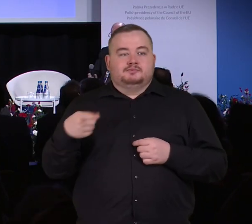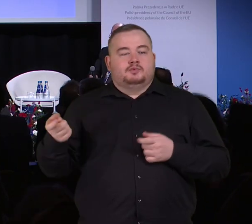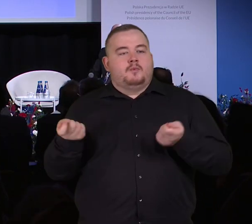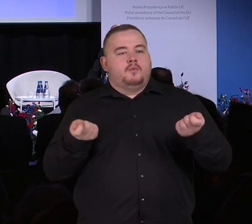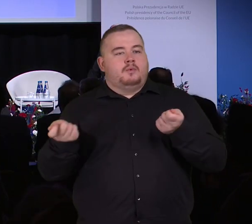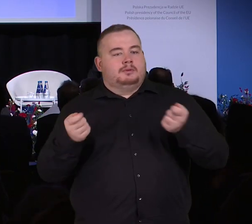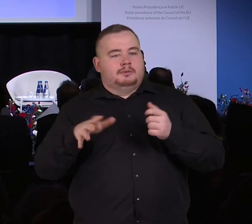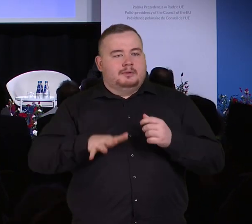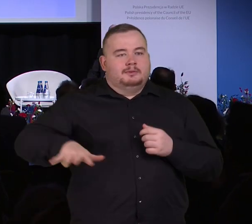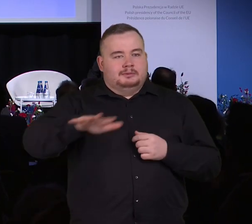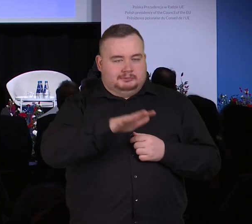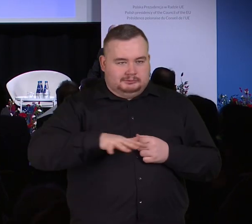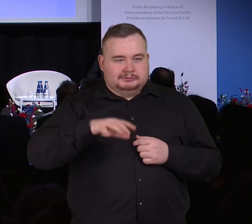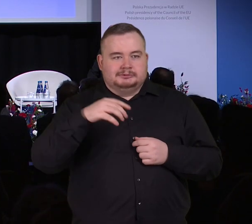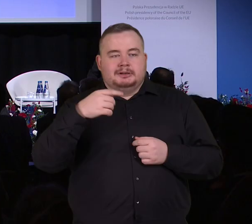Commission.